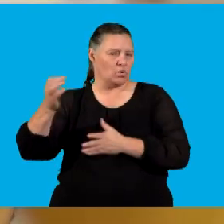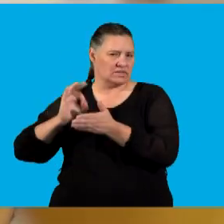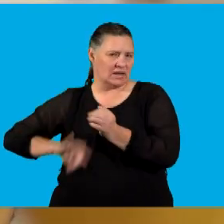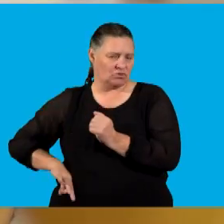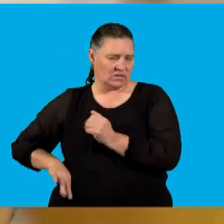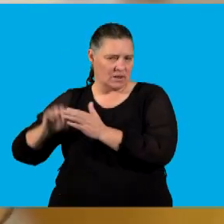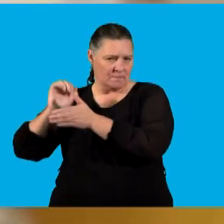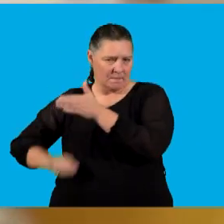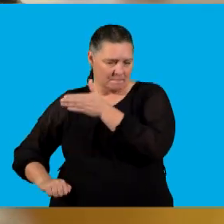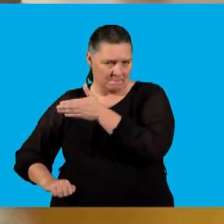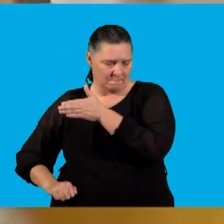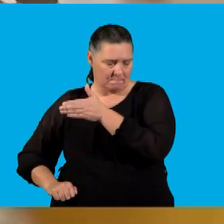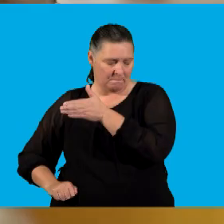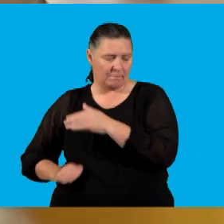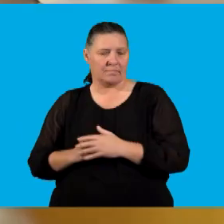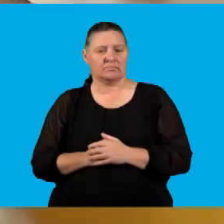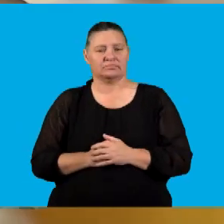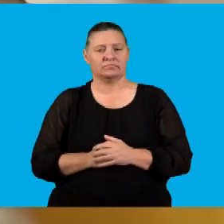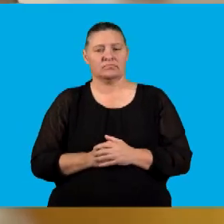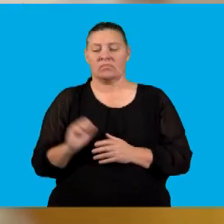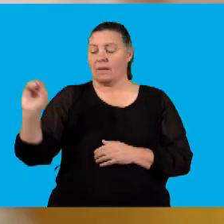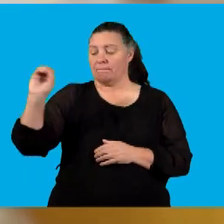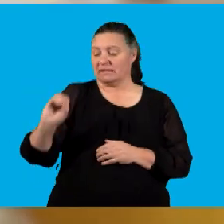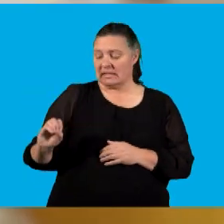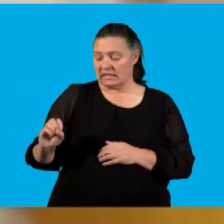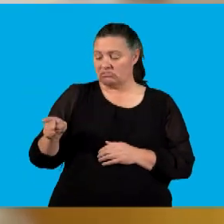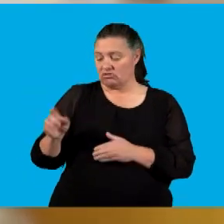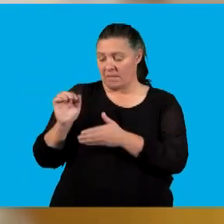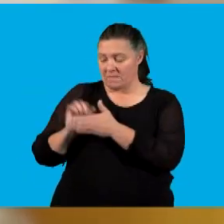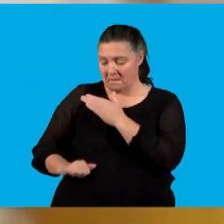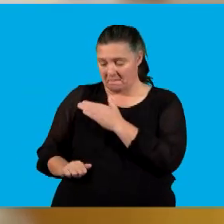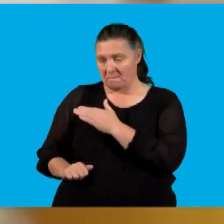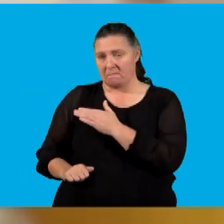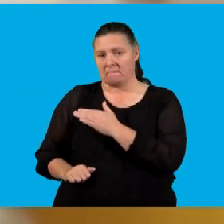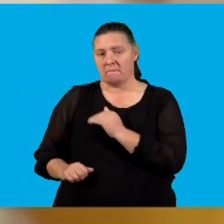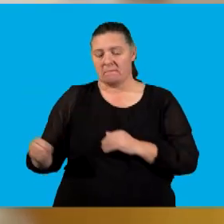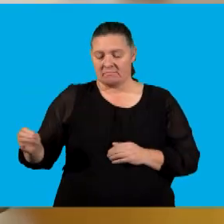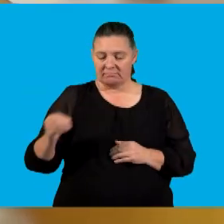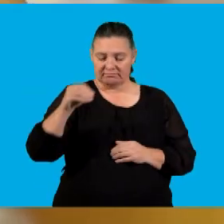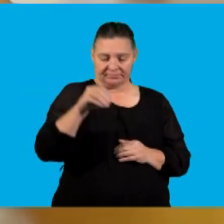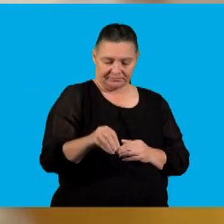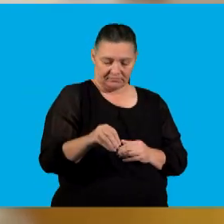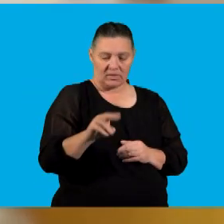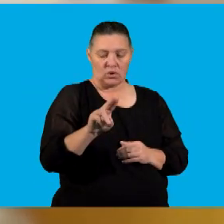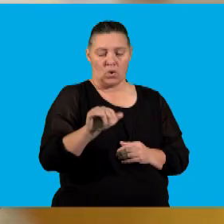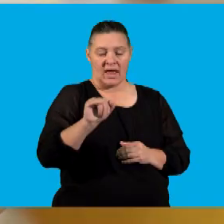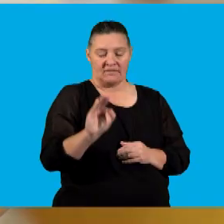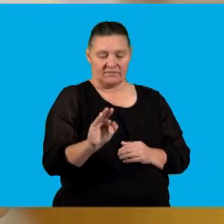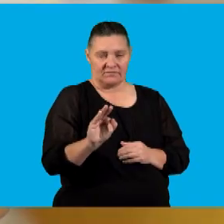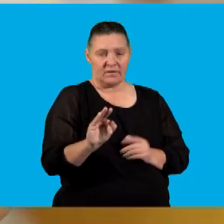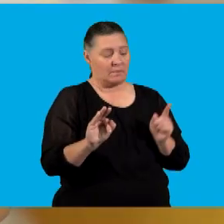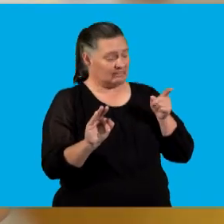Insurance Fund. So we will take a percentage from the employee's salary and put it into the